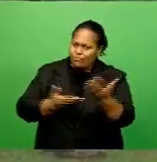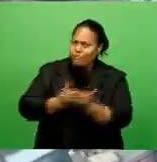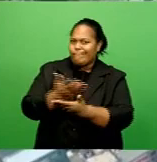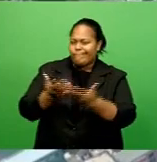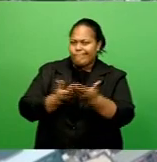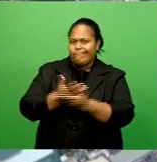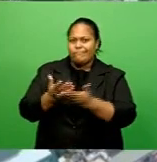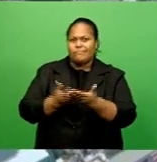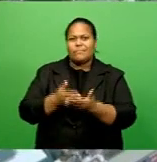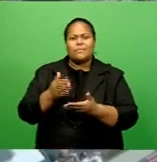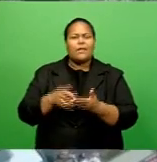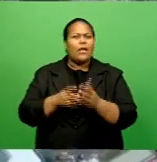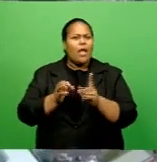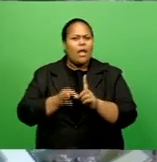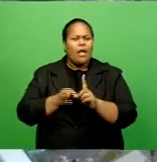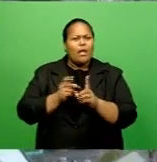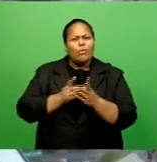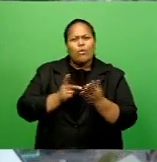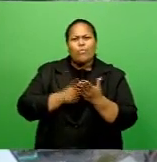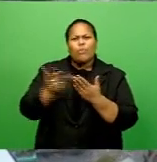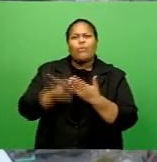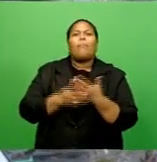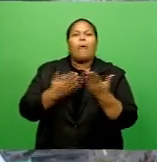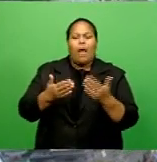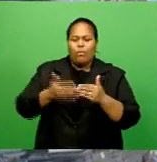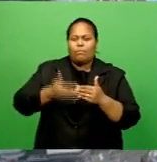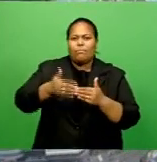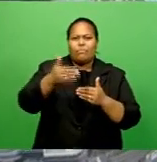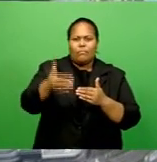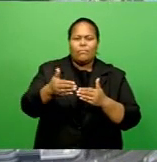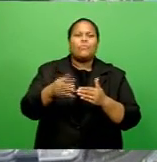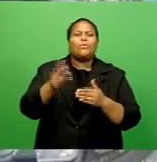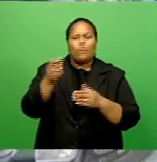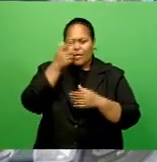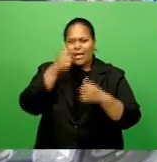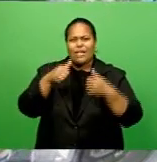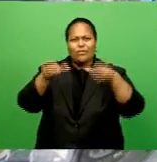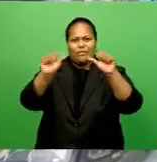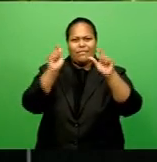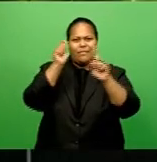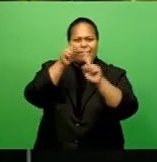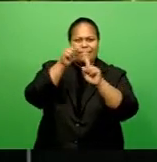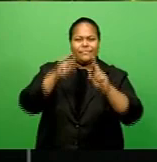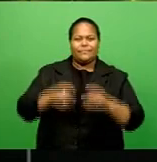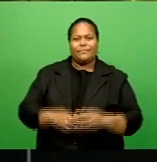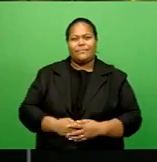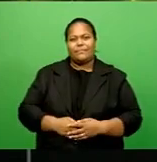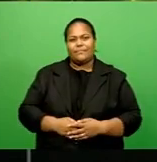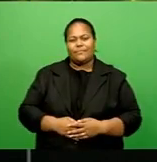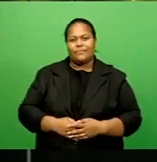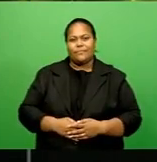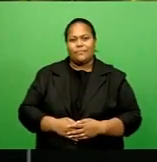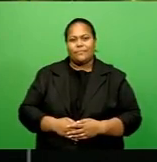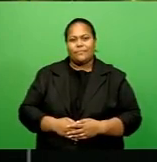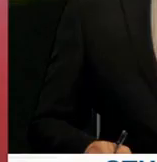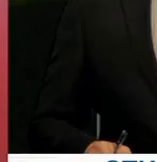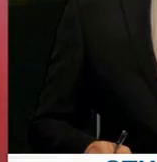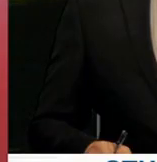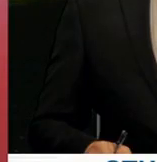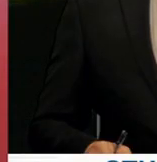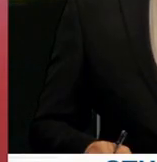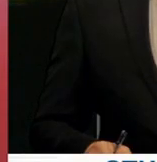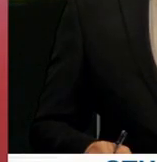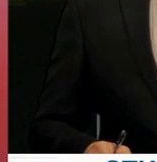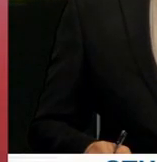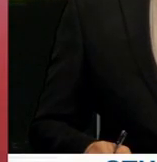help meeting national development plans. Sainiani Mboila, FBC News. And Sanyani Mboila is